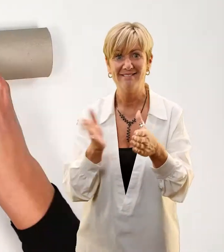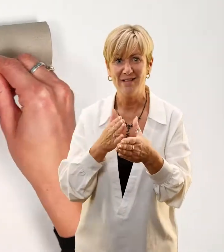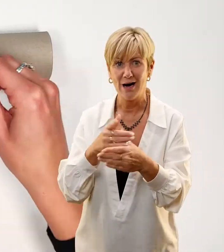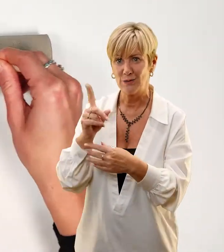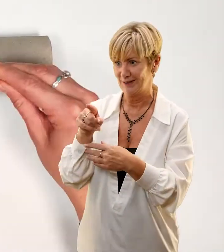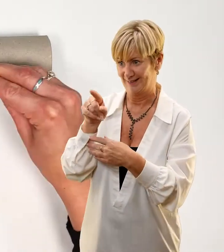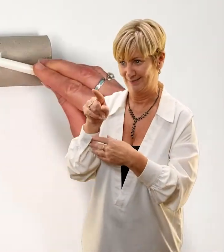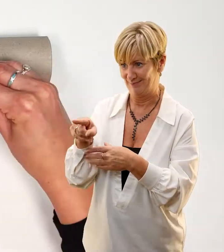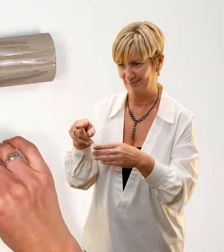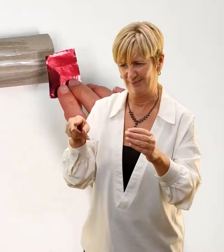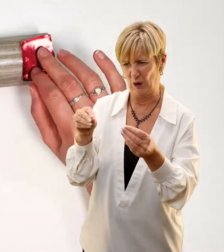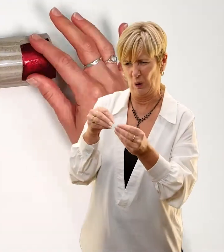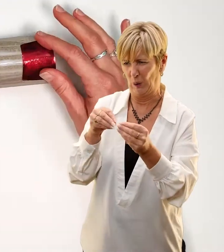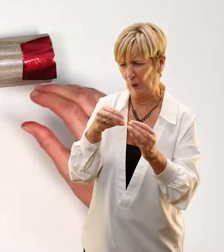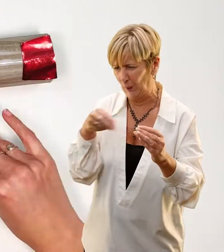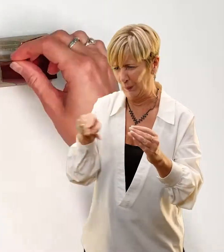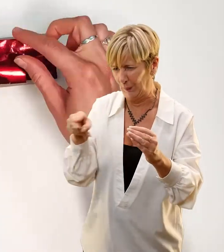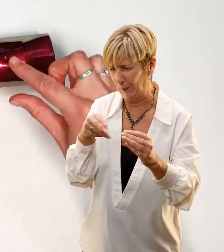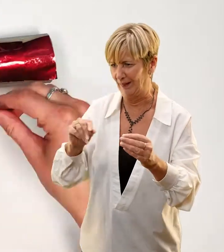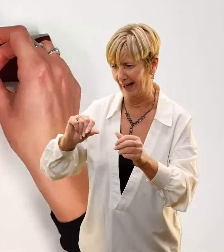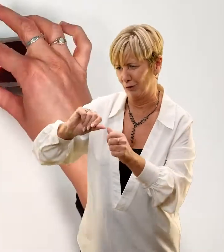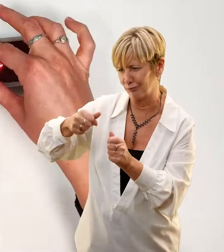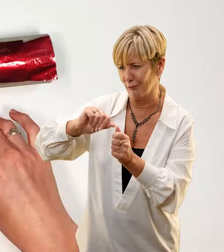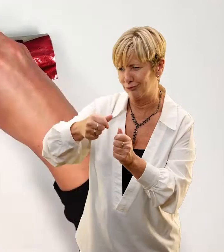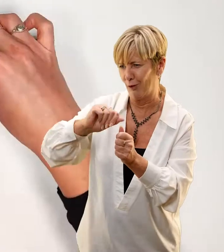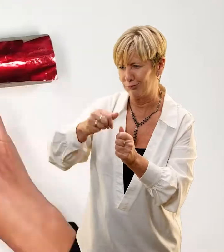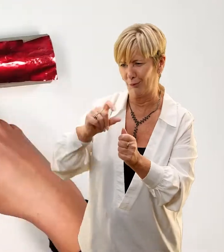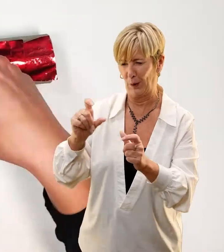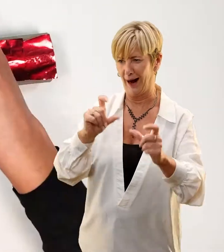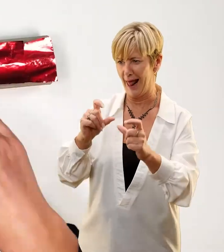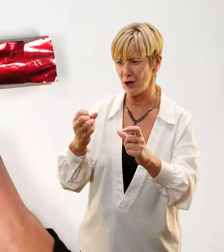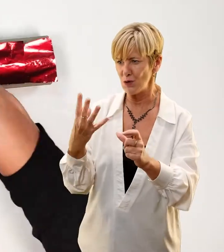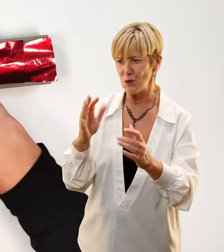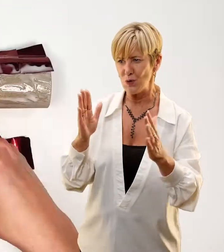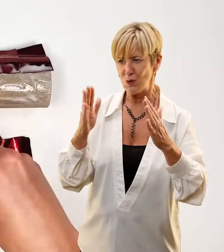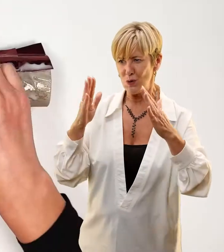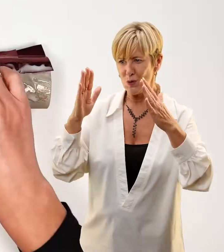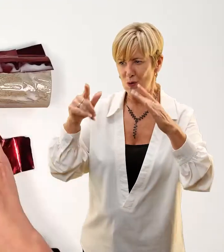First, cover your kitchen roll in glue and cover it with your collage scraps.